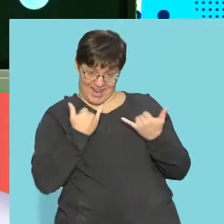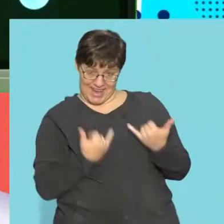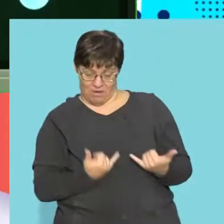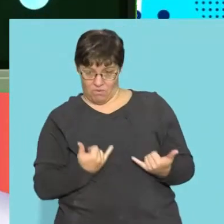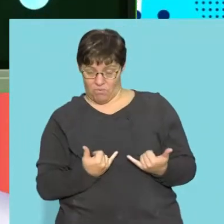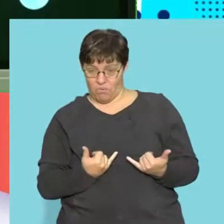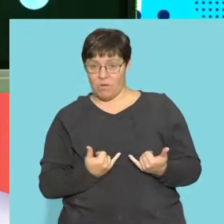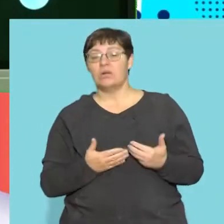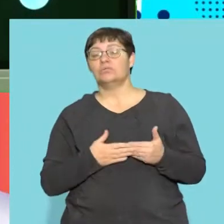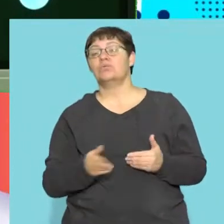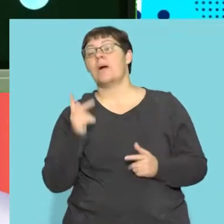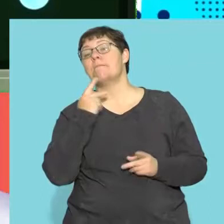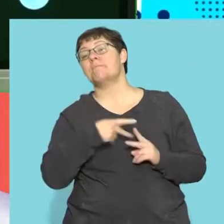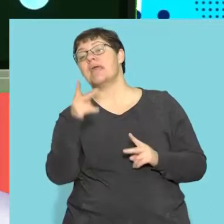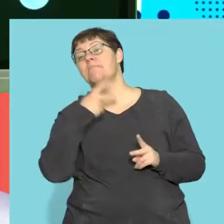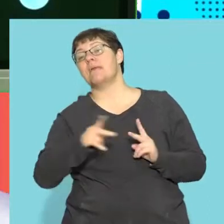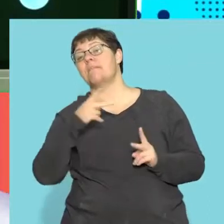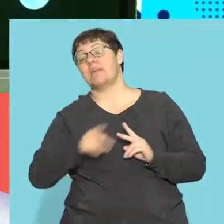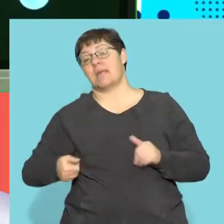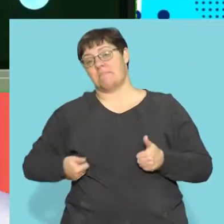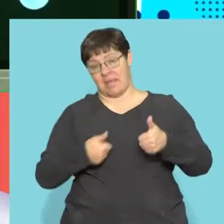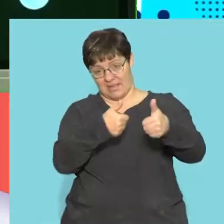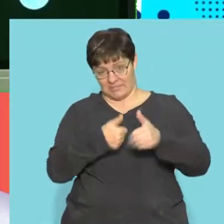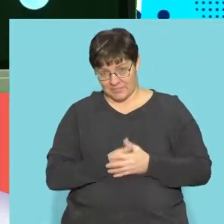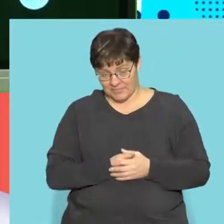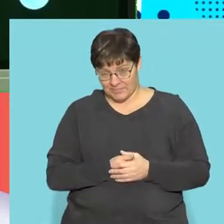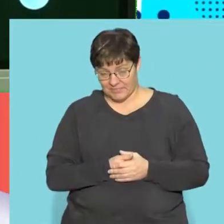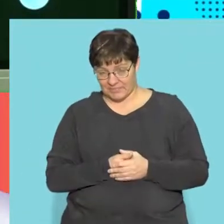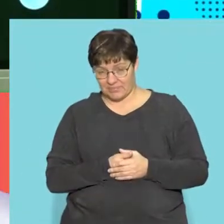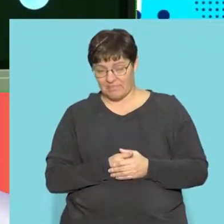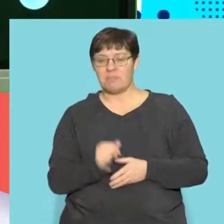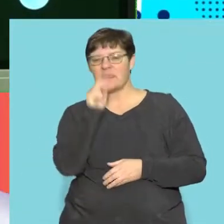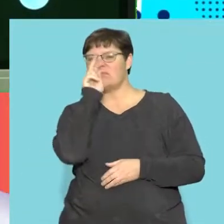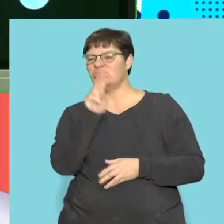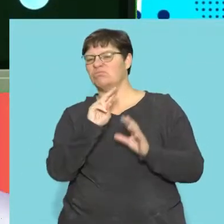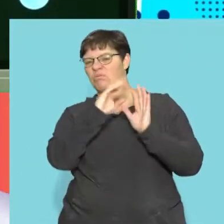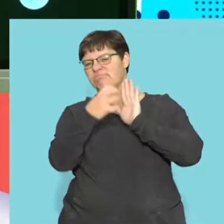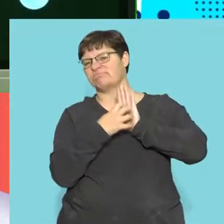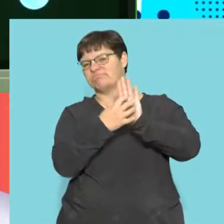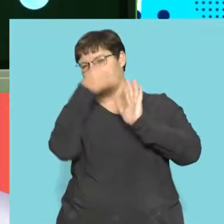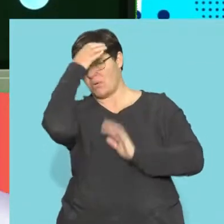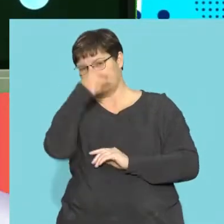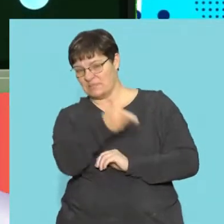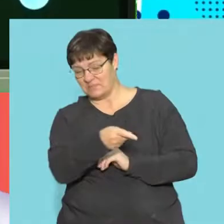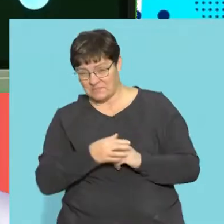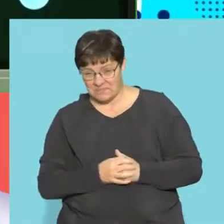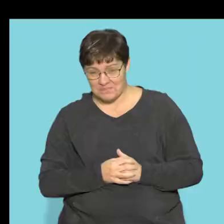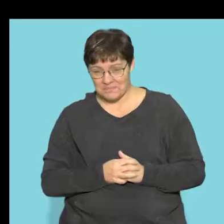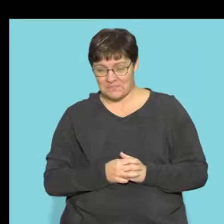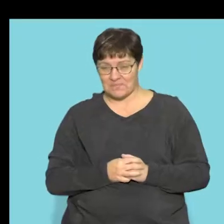to amortize later, meaning to pay back at a later stage. But let's look at our overview of what this is about.